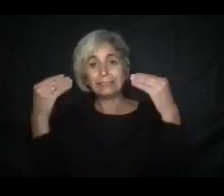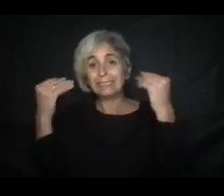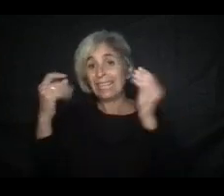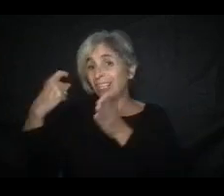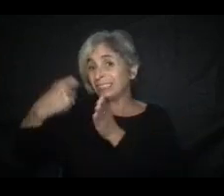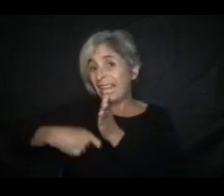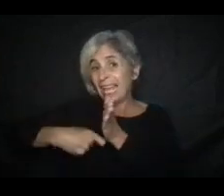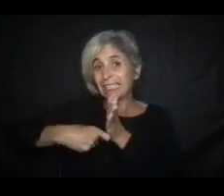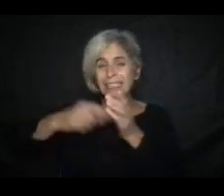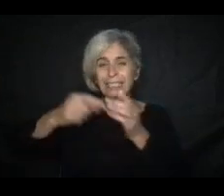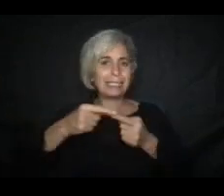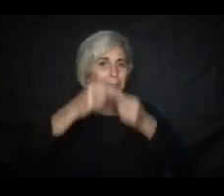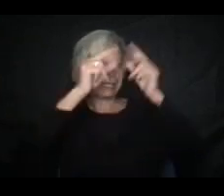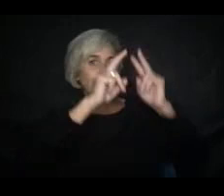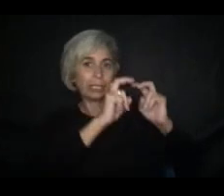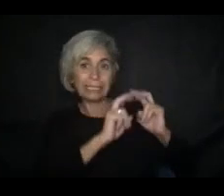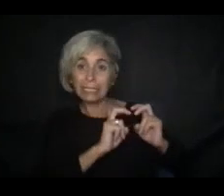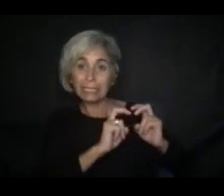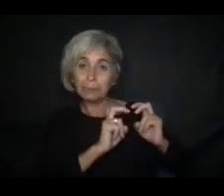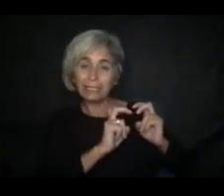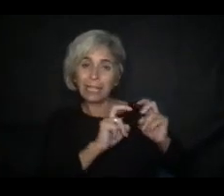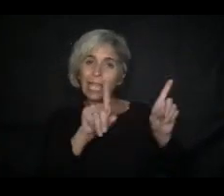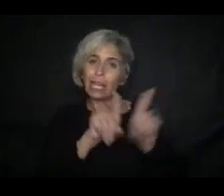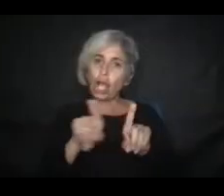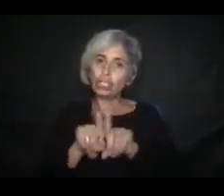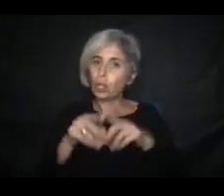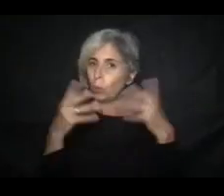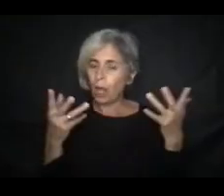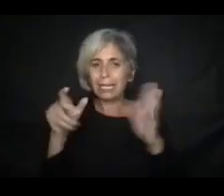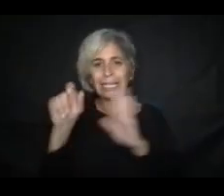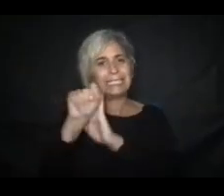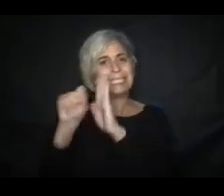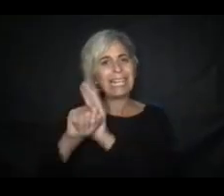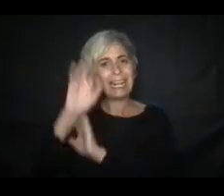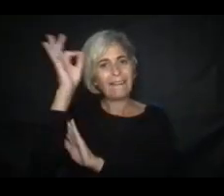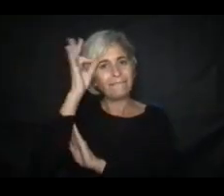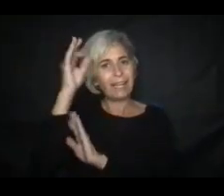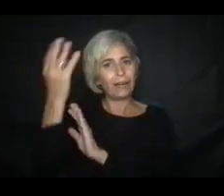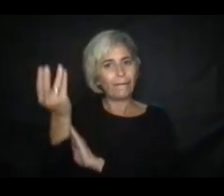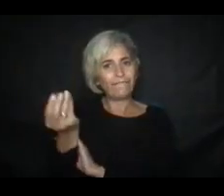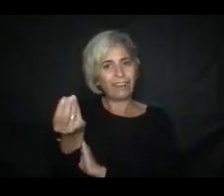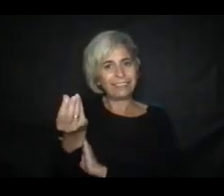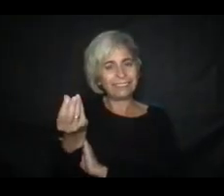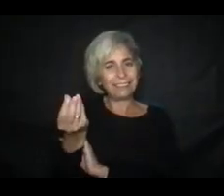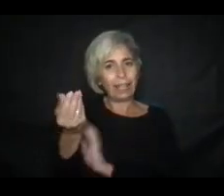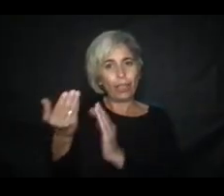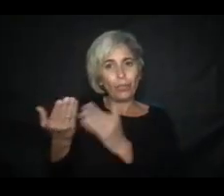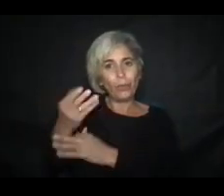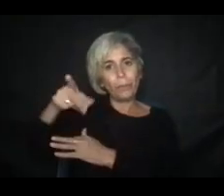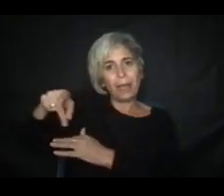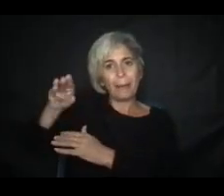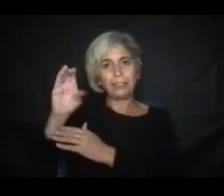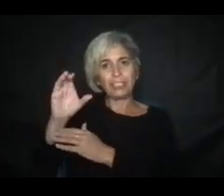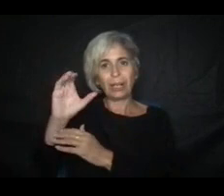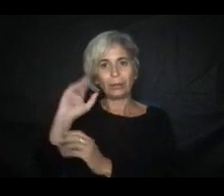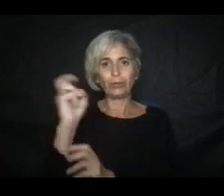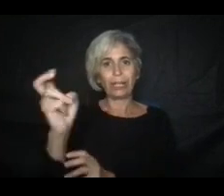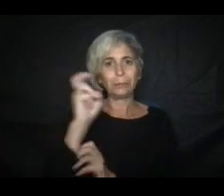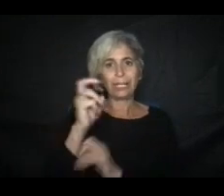special assessments, and also state and federal funds through the Palm Beach County Transportation Planning